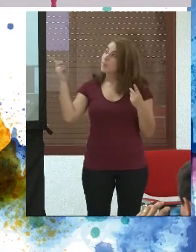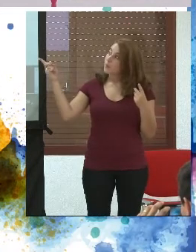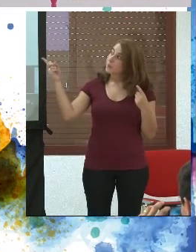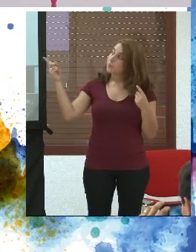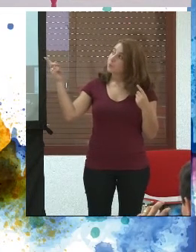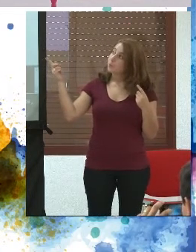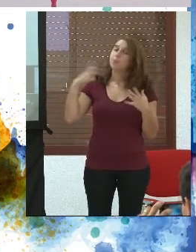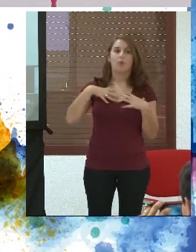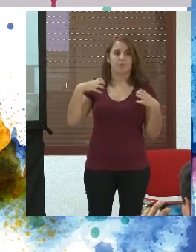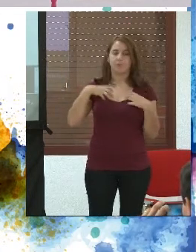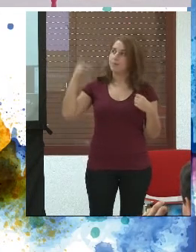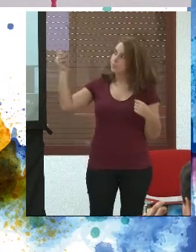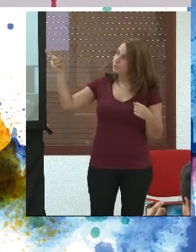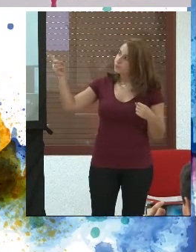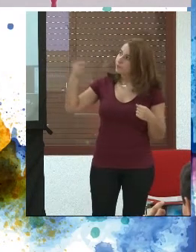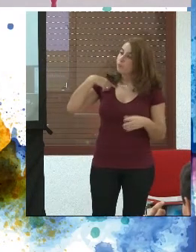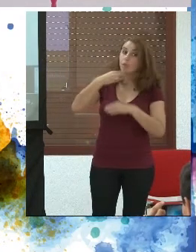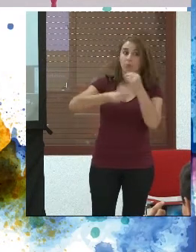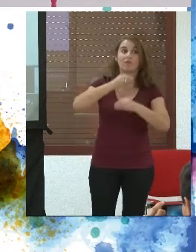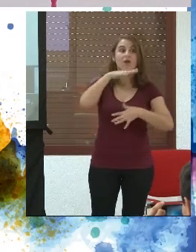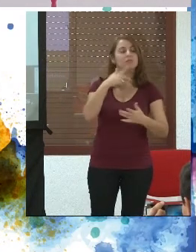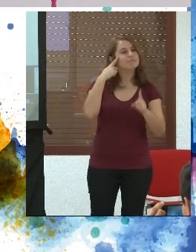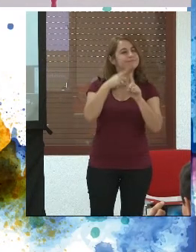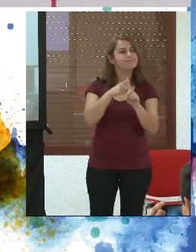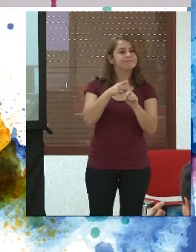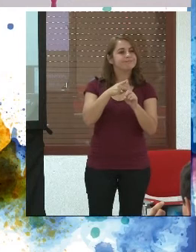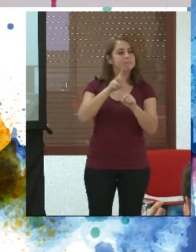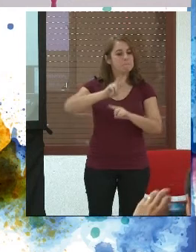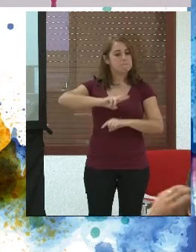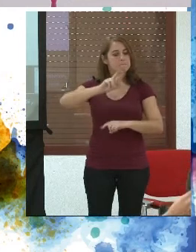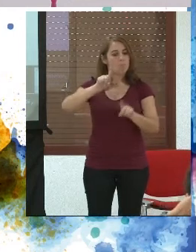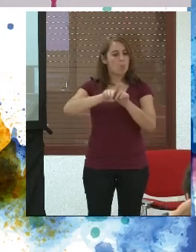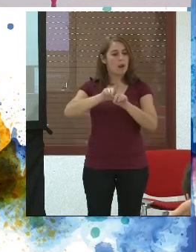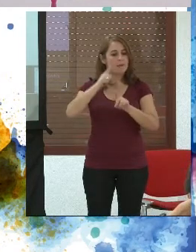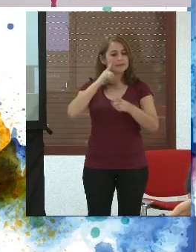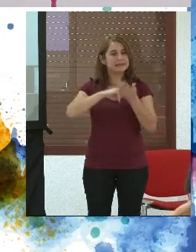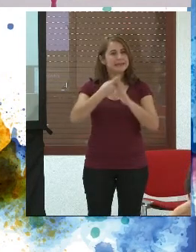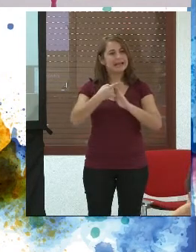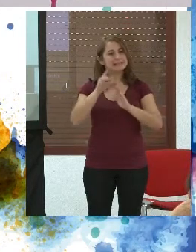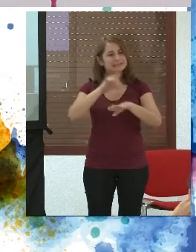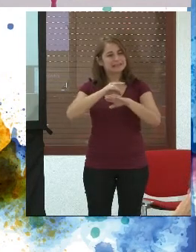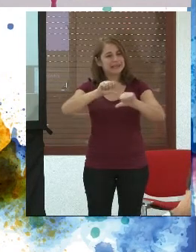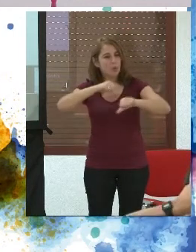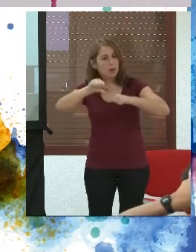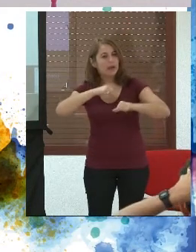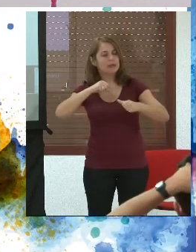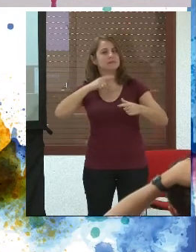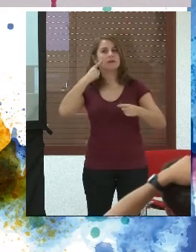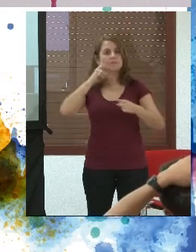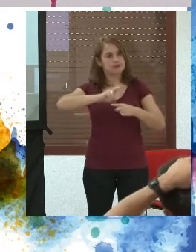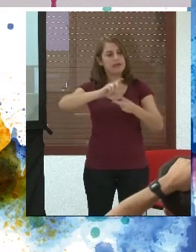of the results from tests with sheep to validate